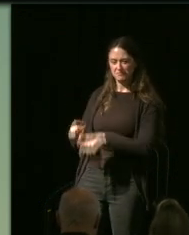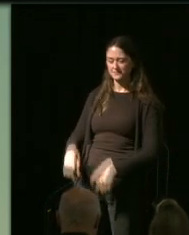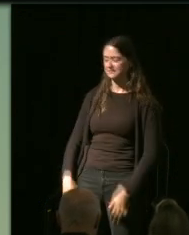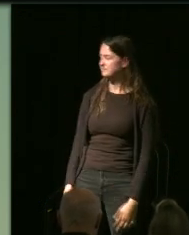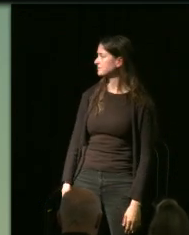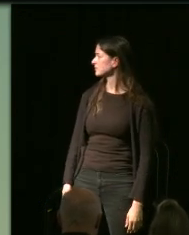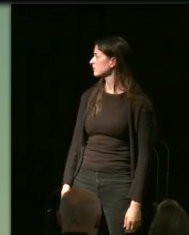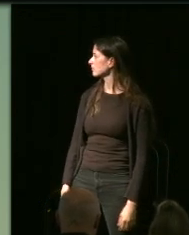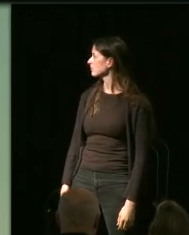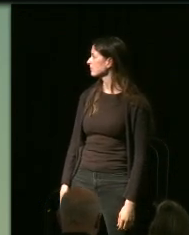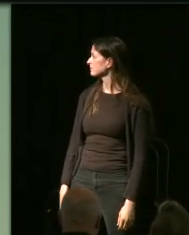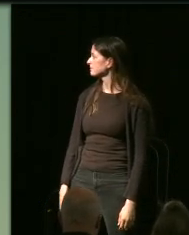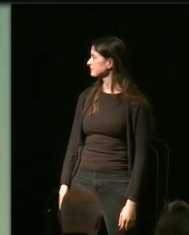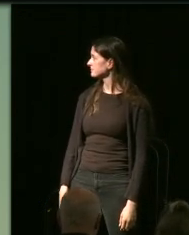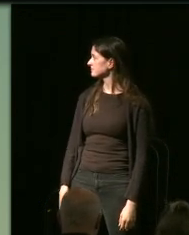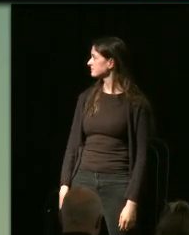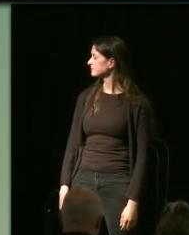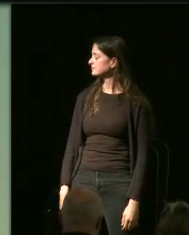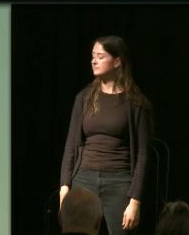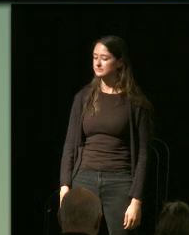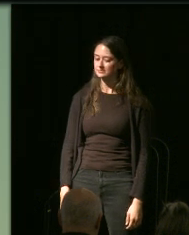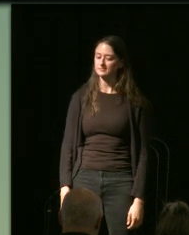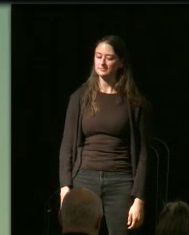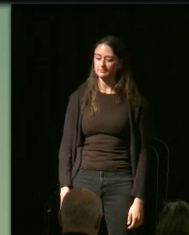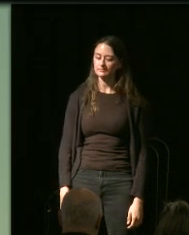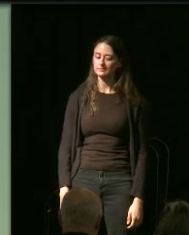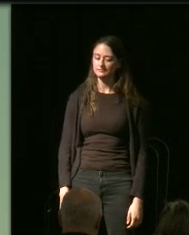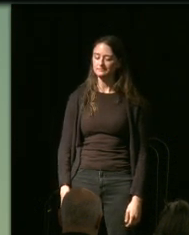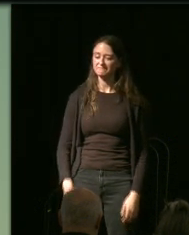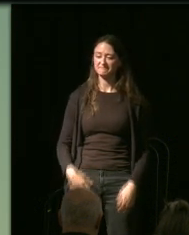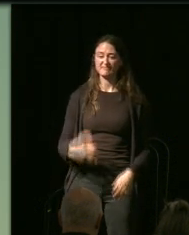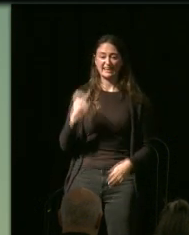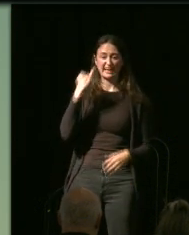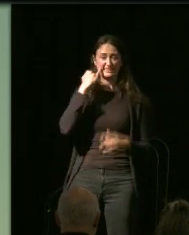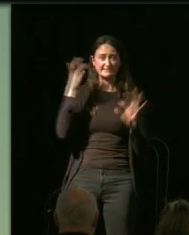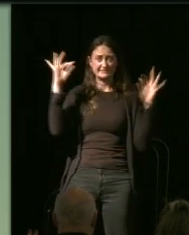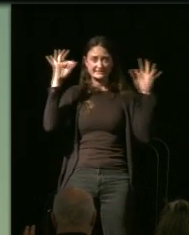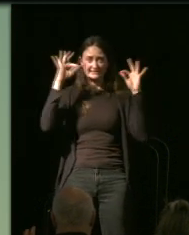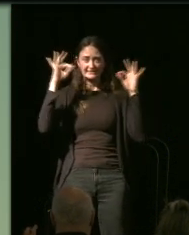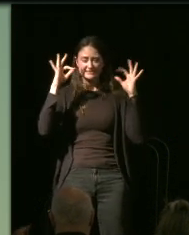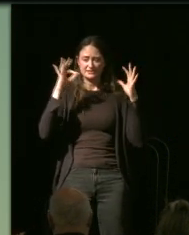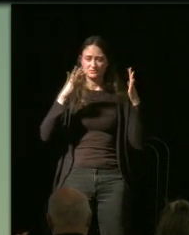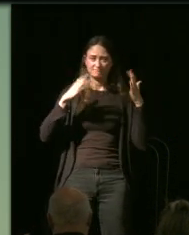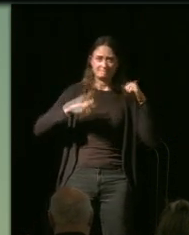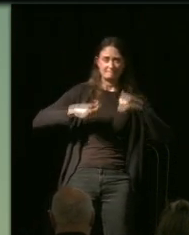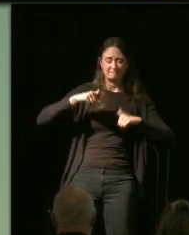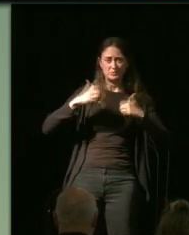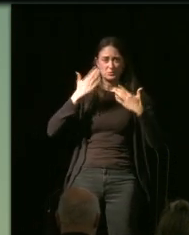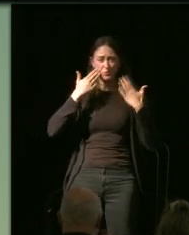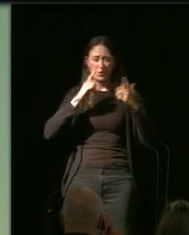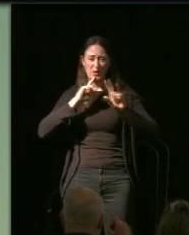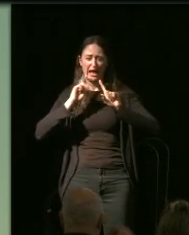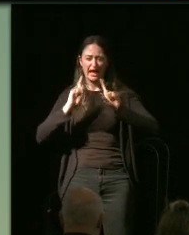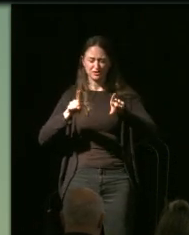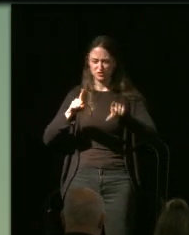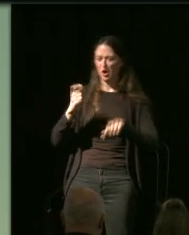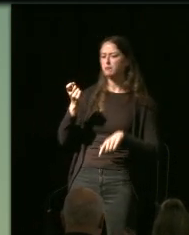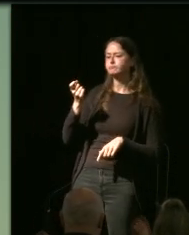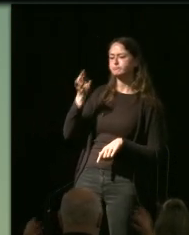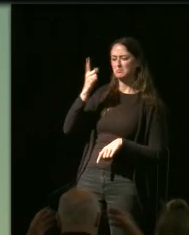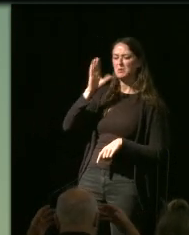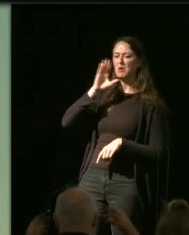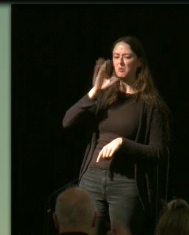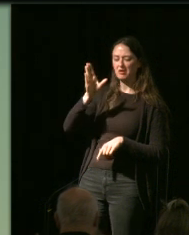And your specialist will understand if all details may not be available, but those are kinds of the questions that they will be interested